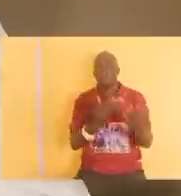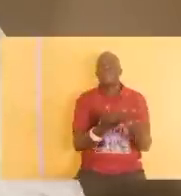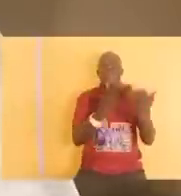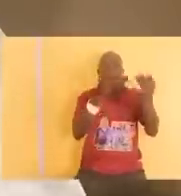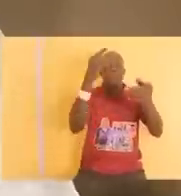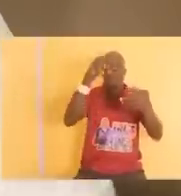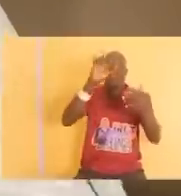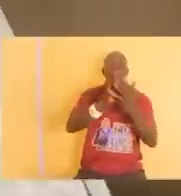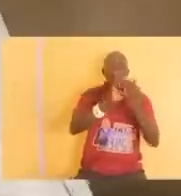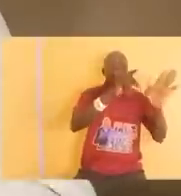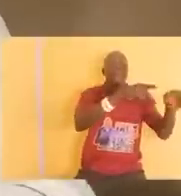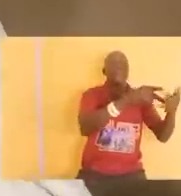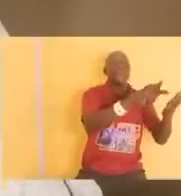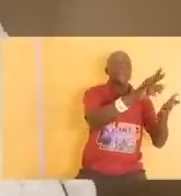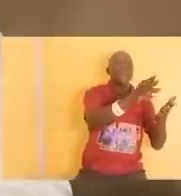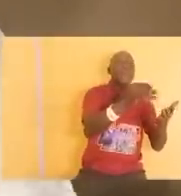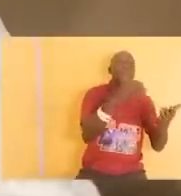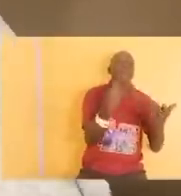asked for you.